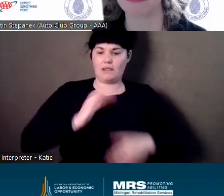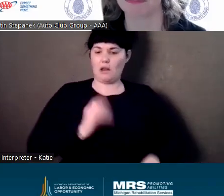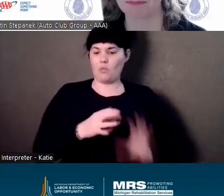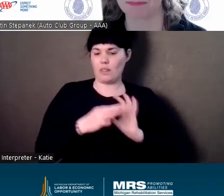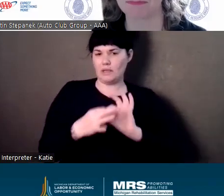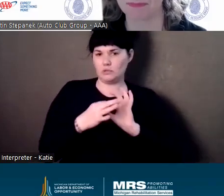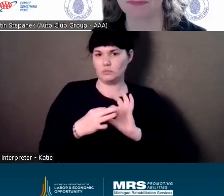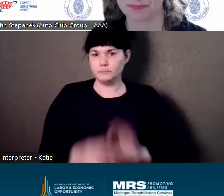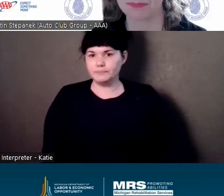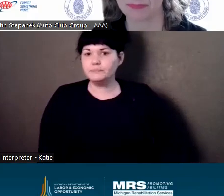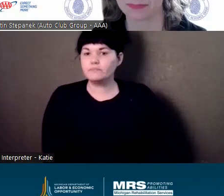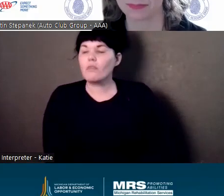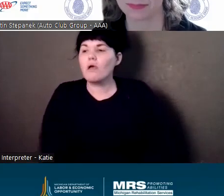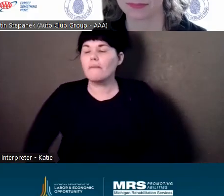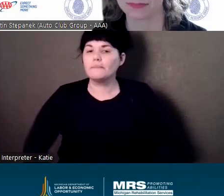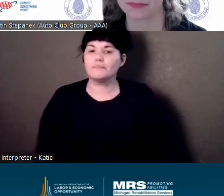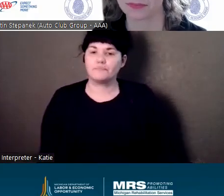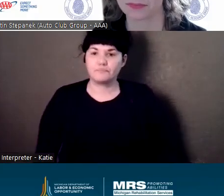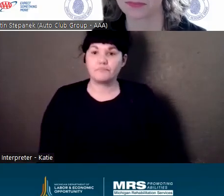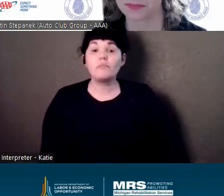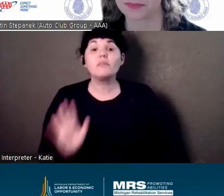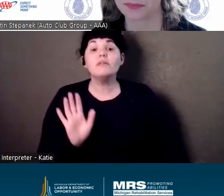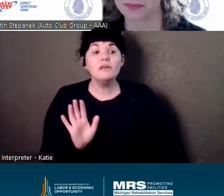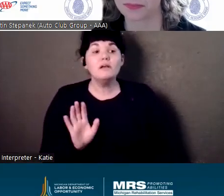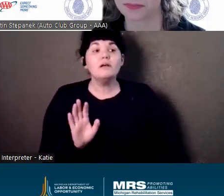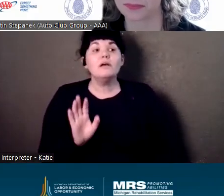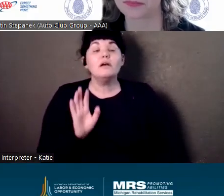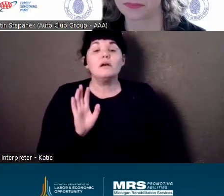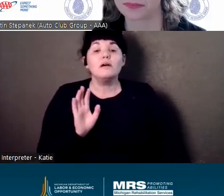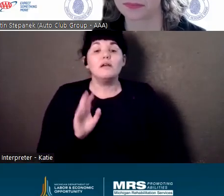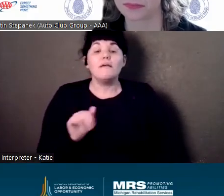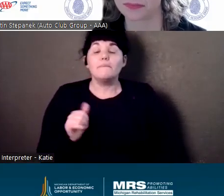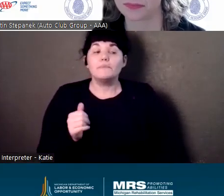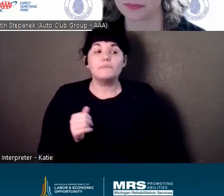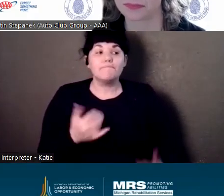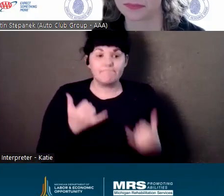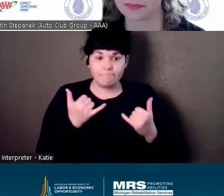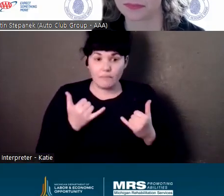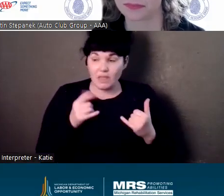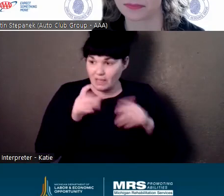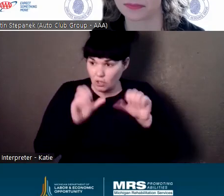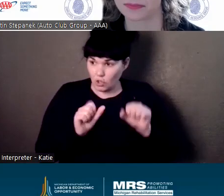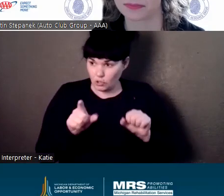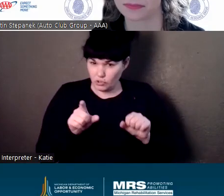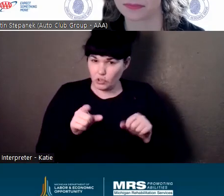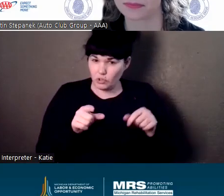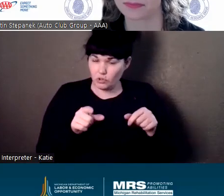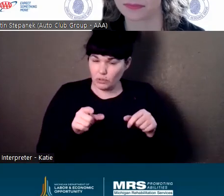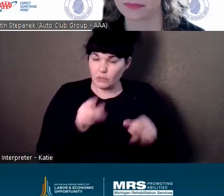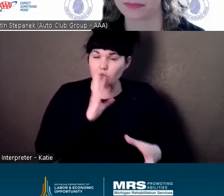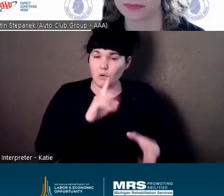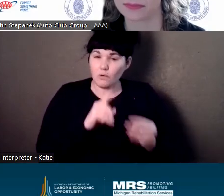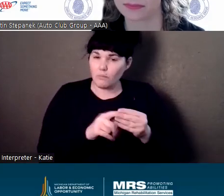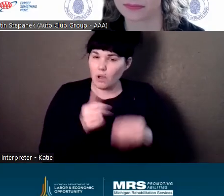development. Speaking of that though, can you speak a little bit about any potential summer